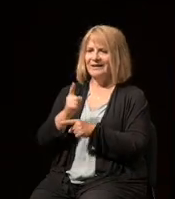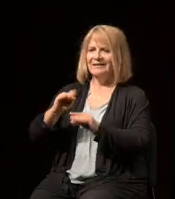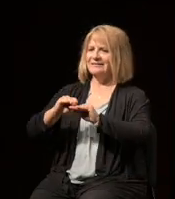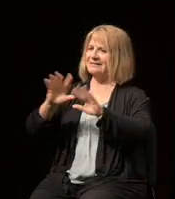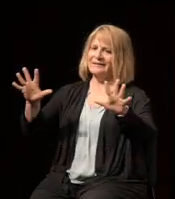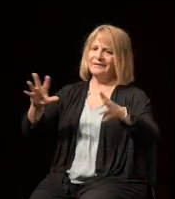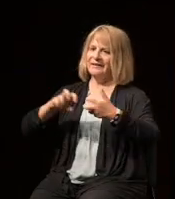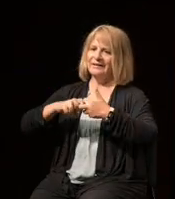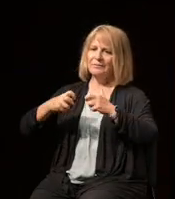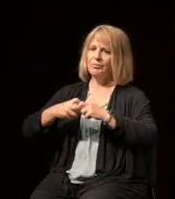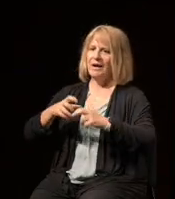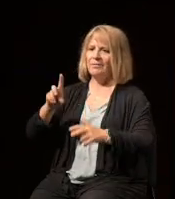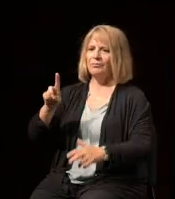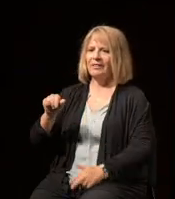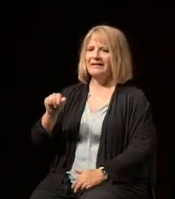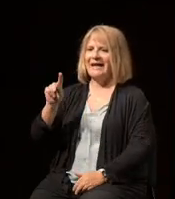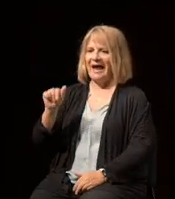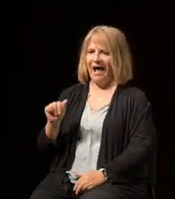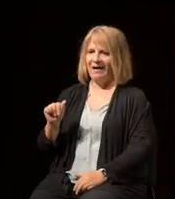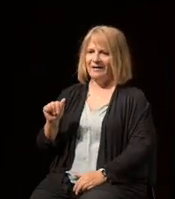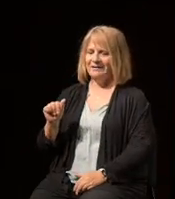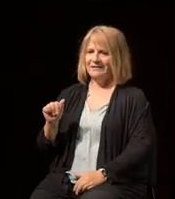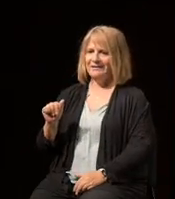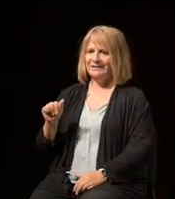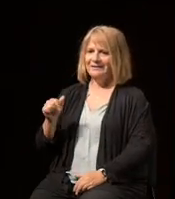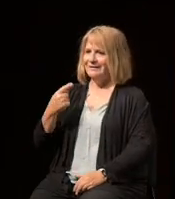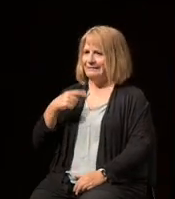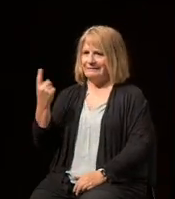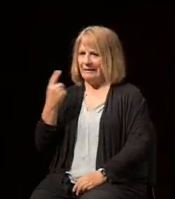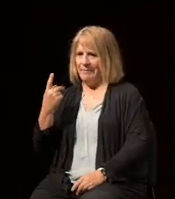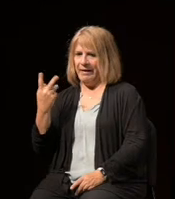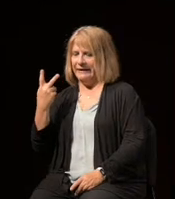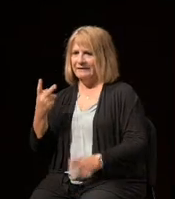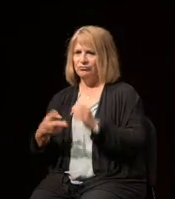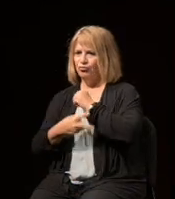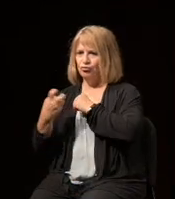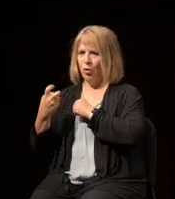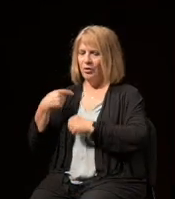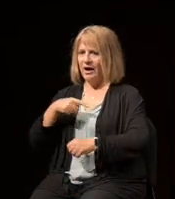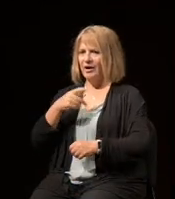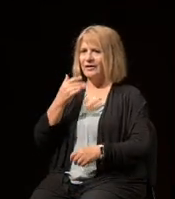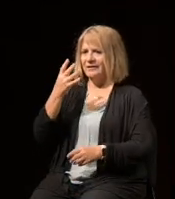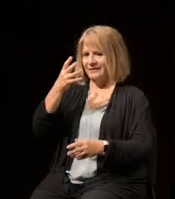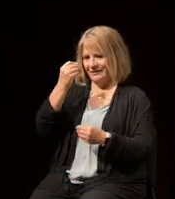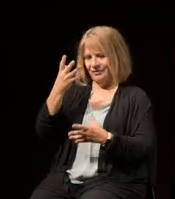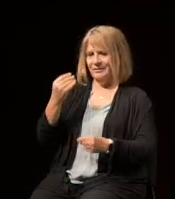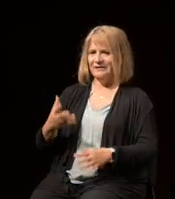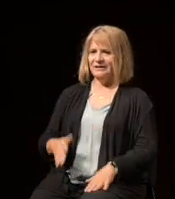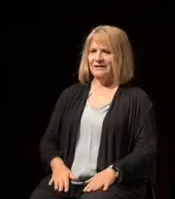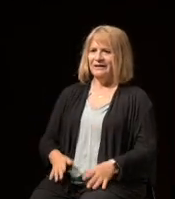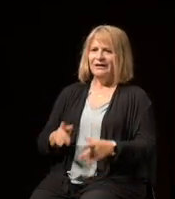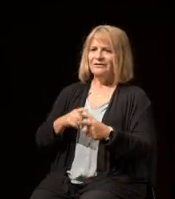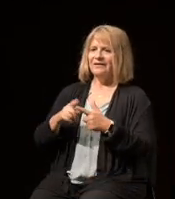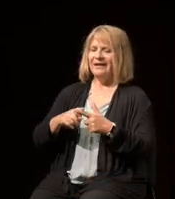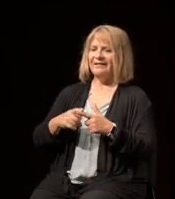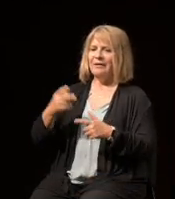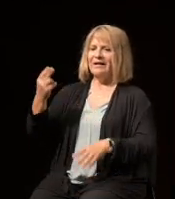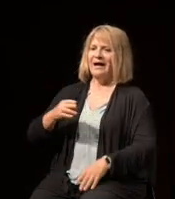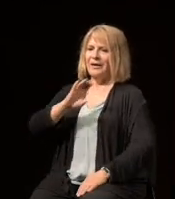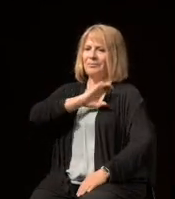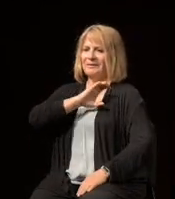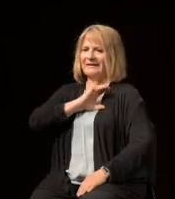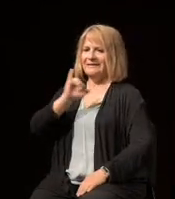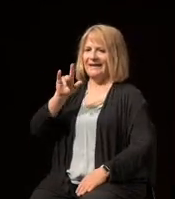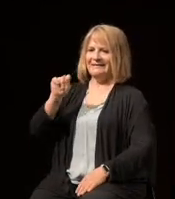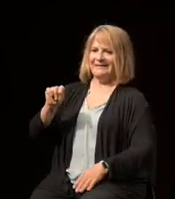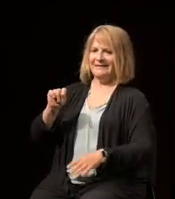there's a problem with the data. We've been compromised. This can't be right. Forensic IT consultants would be hired and experts